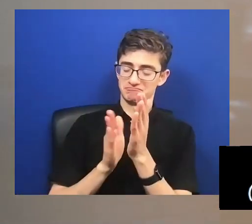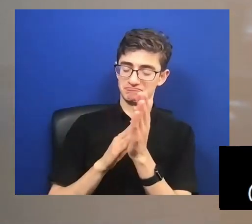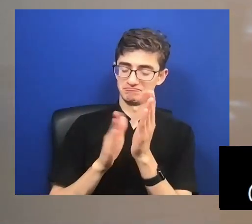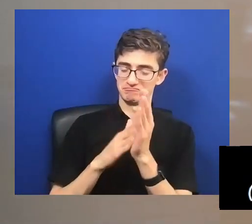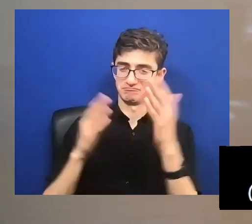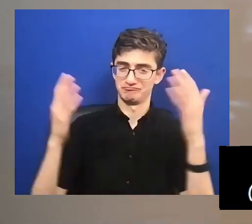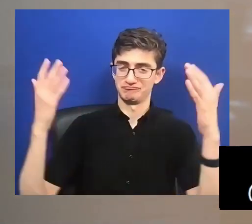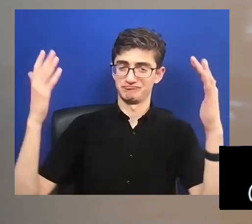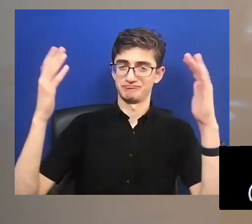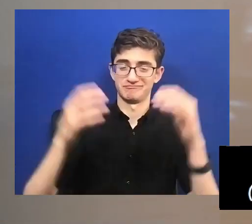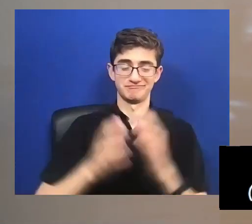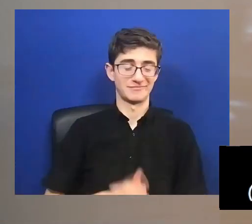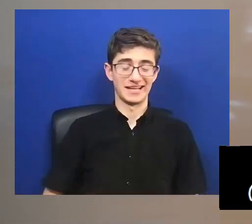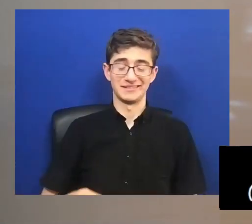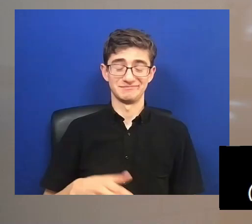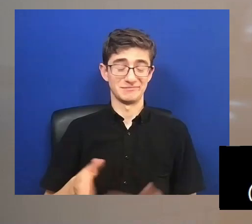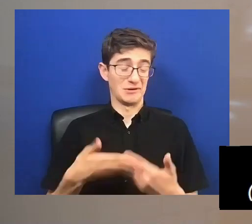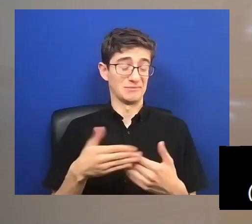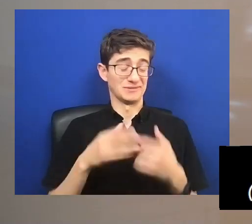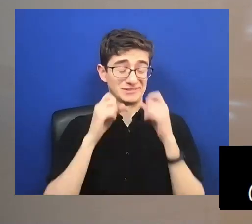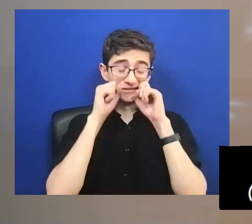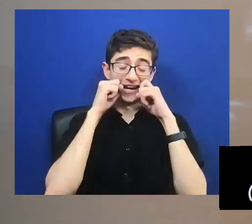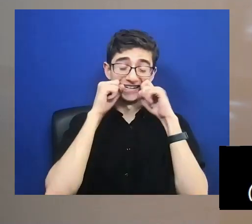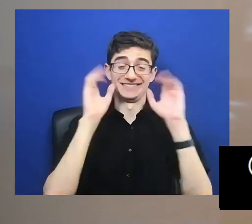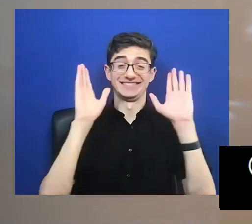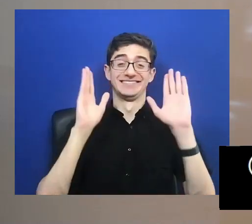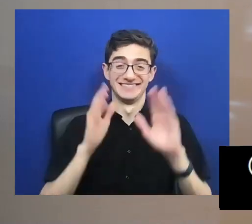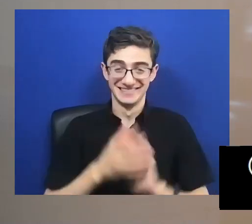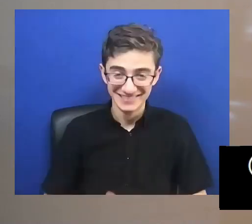I almost cried, actually. So,